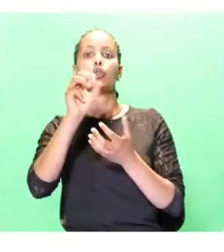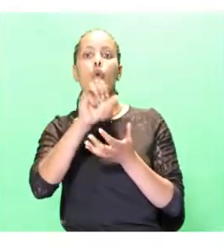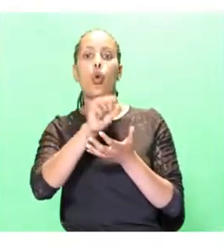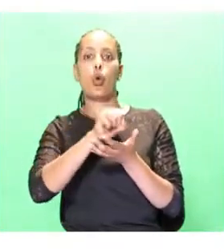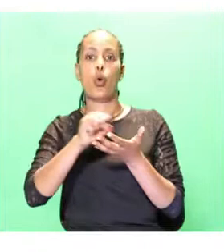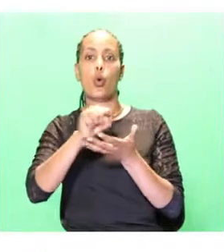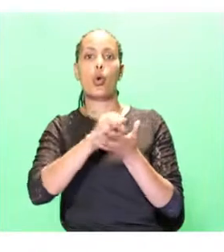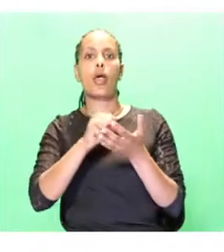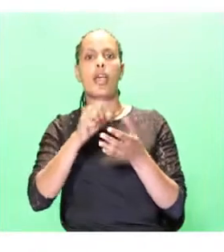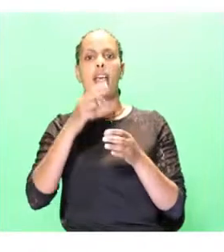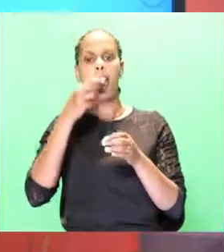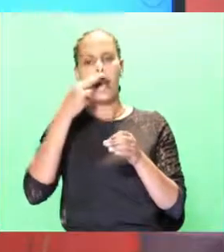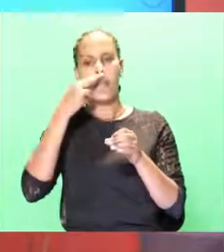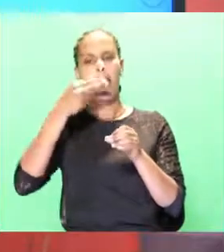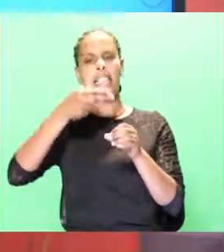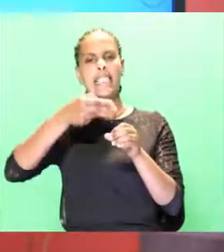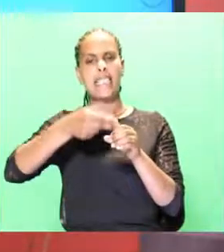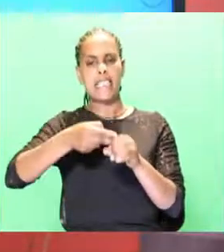in benzene.